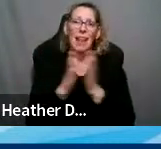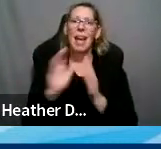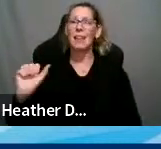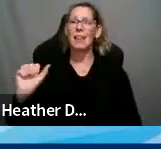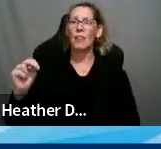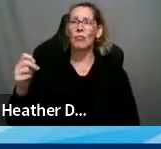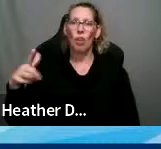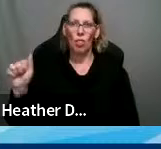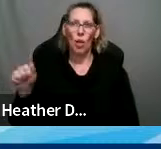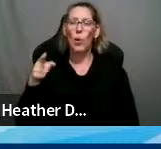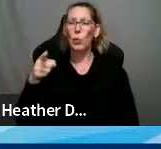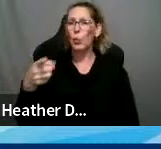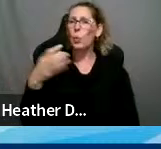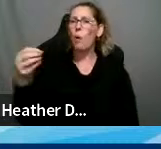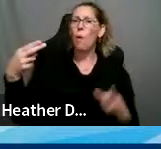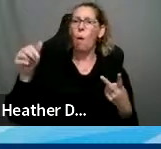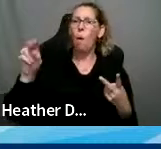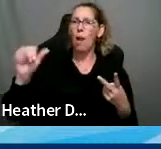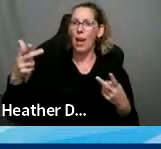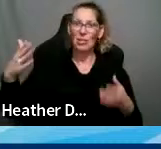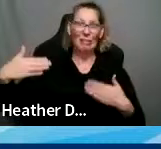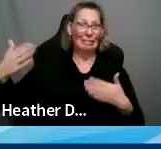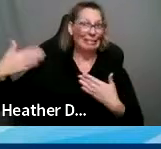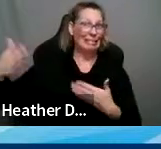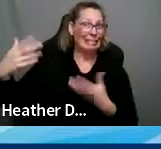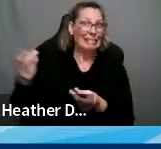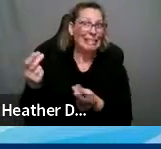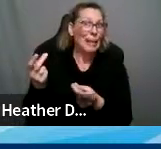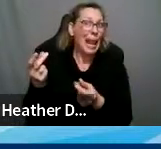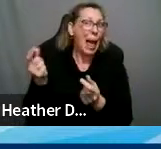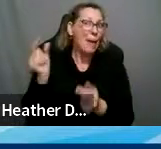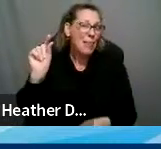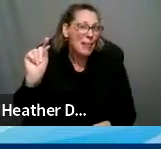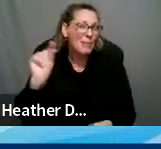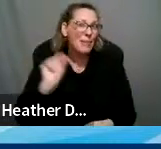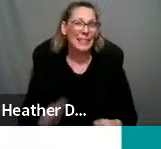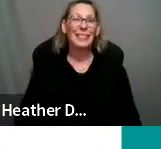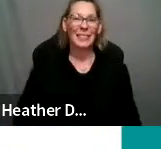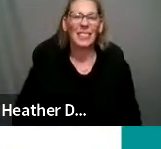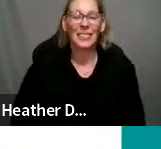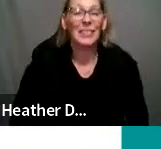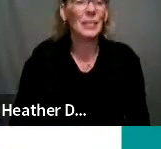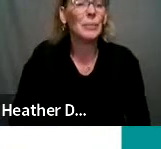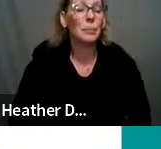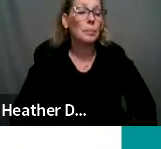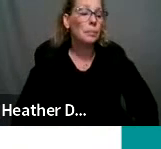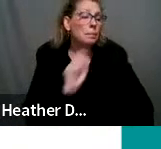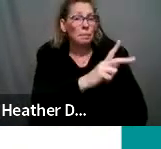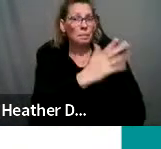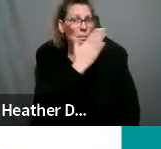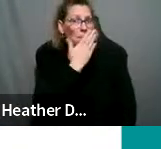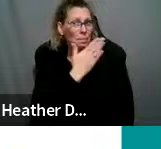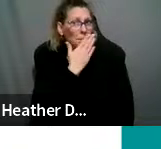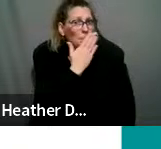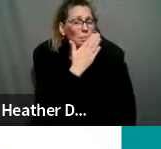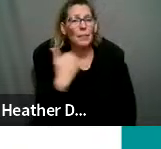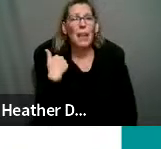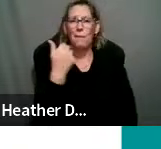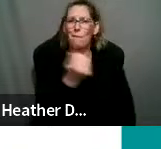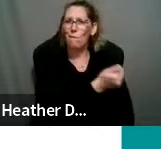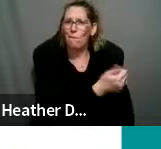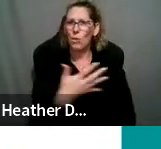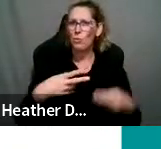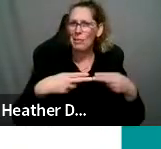you and Hannah to Speed it up. Speed it up just a little bit. Thank Okay. you. Thank you. We just got a few slides left